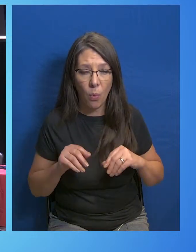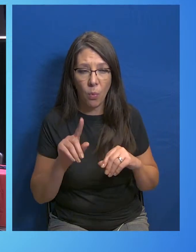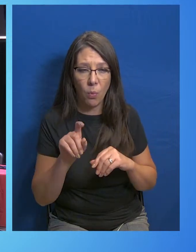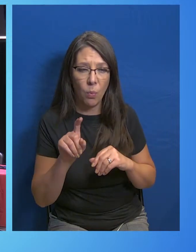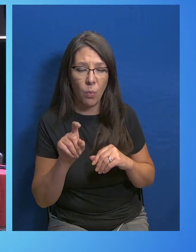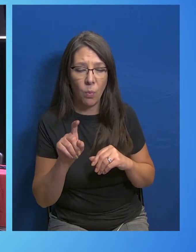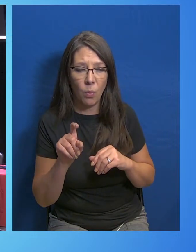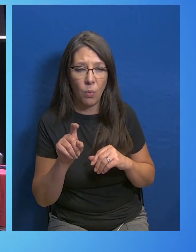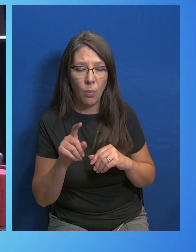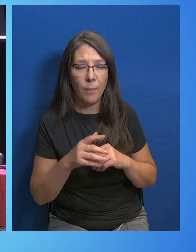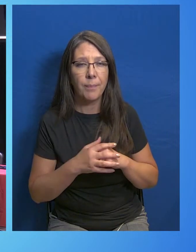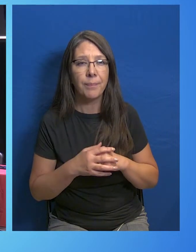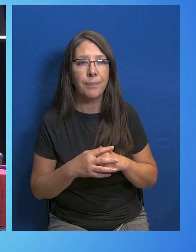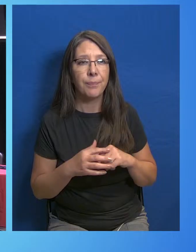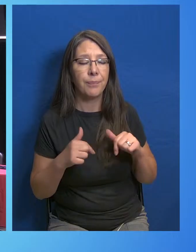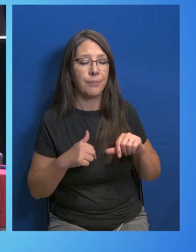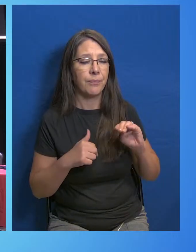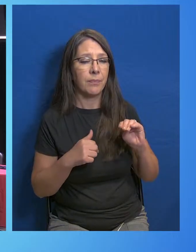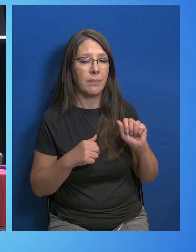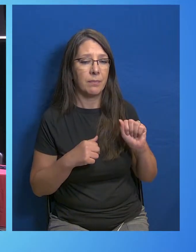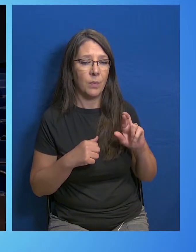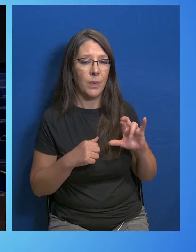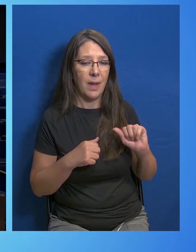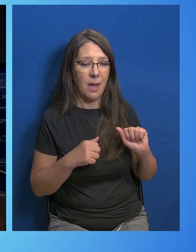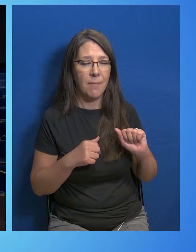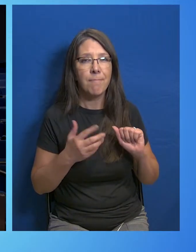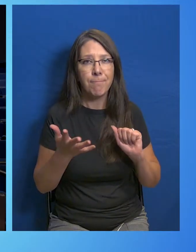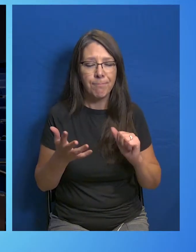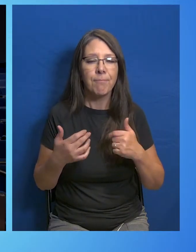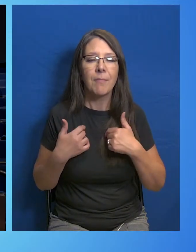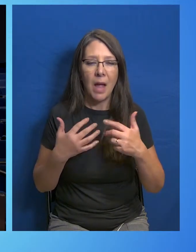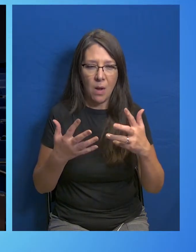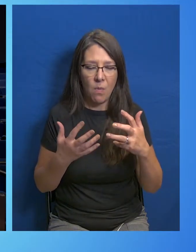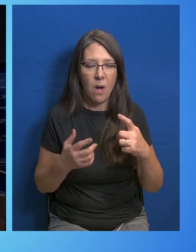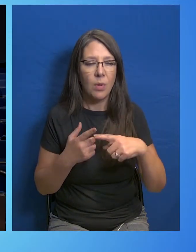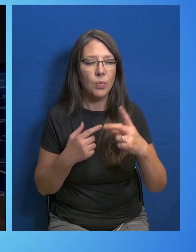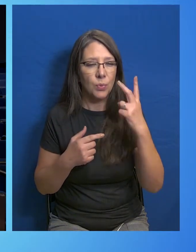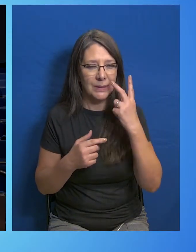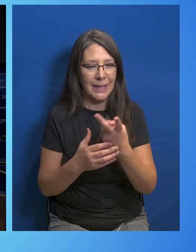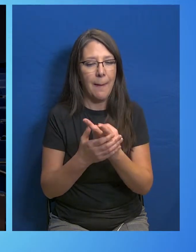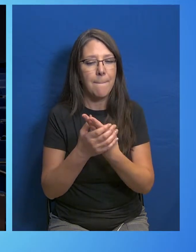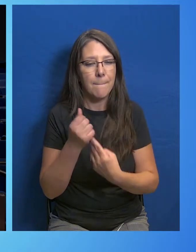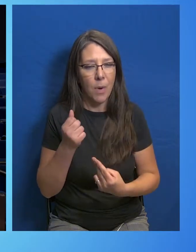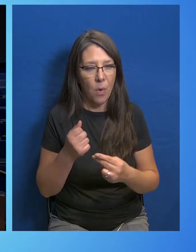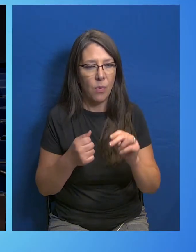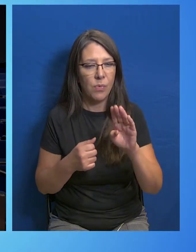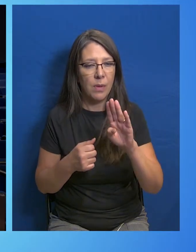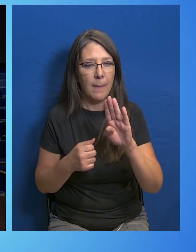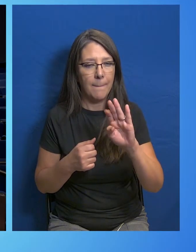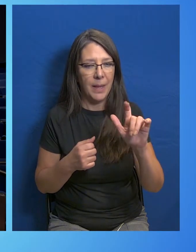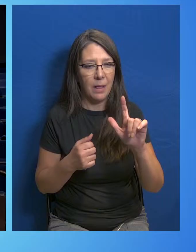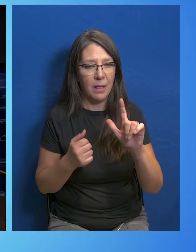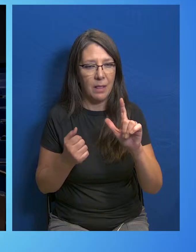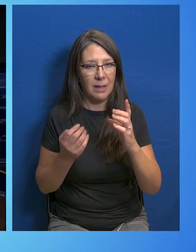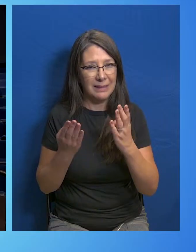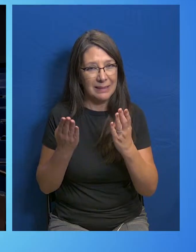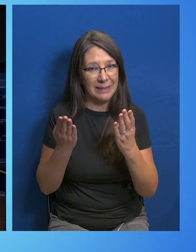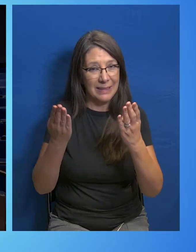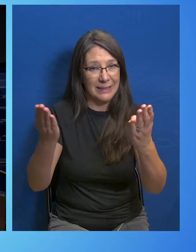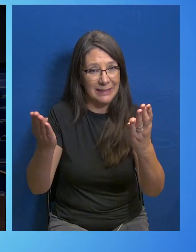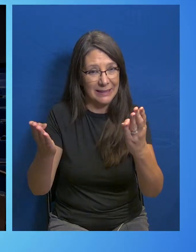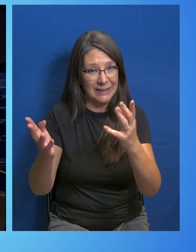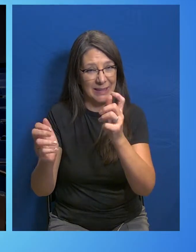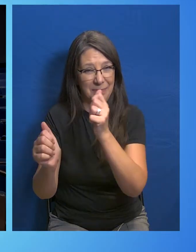What I would like to see is to try to run both bills and see if we can get them both across the finish